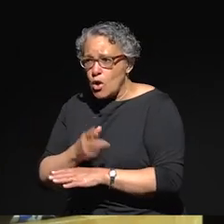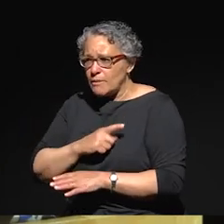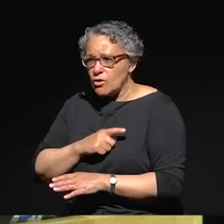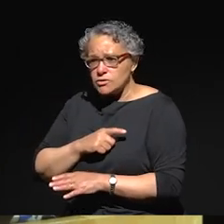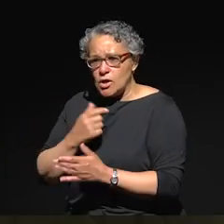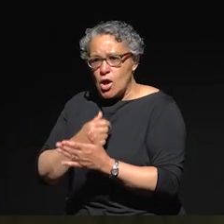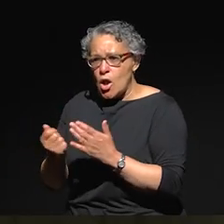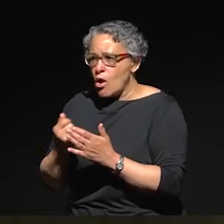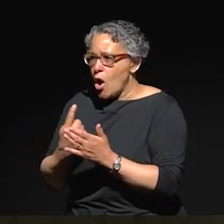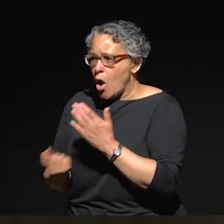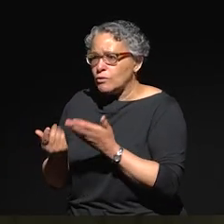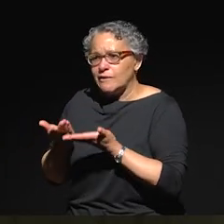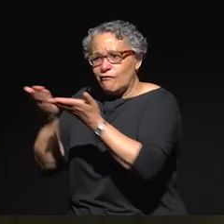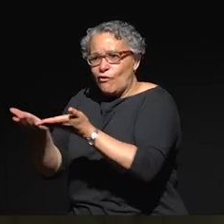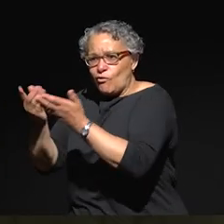printmaking